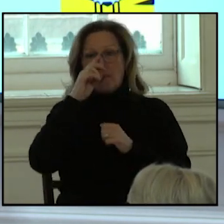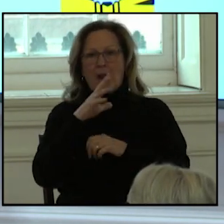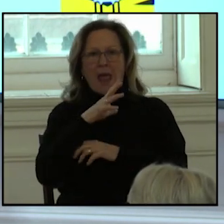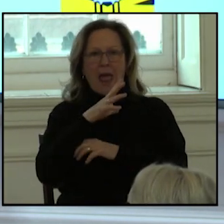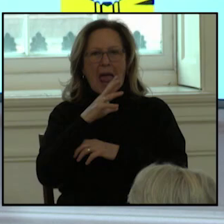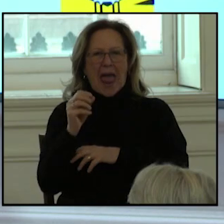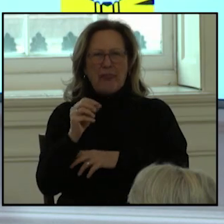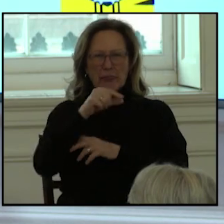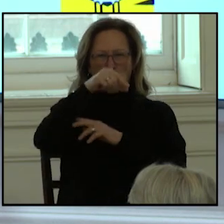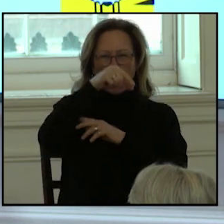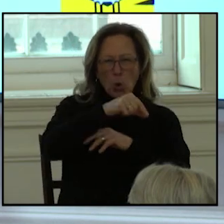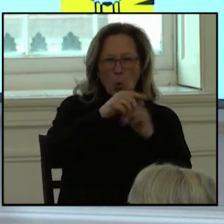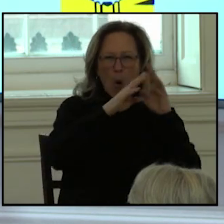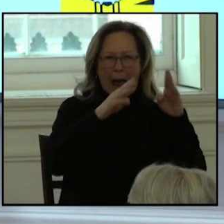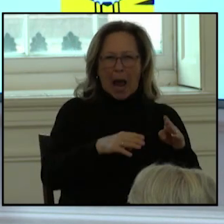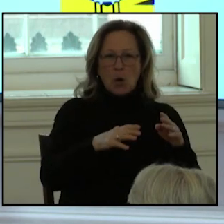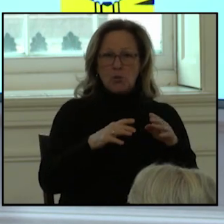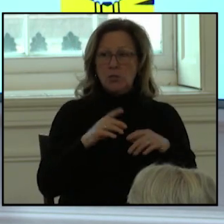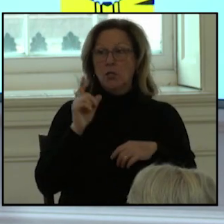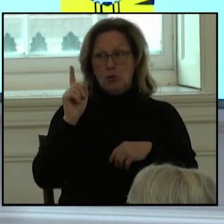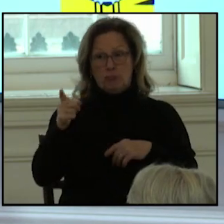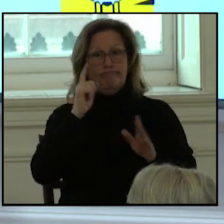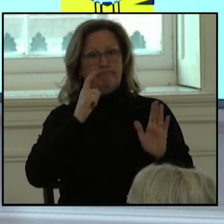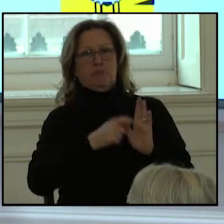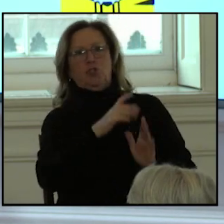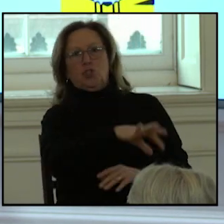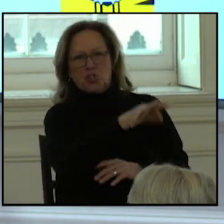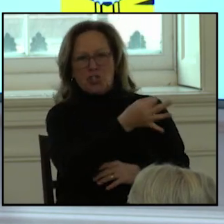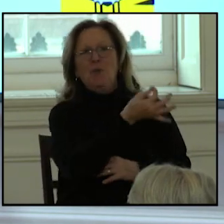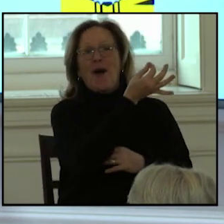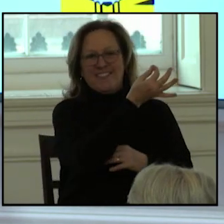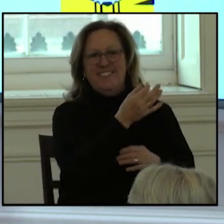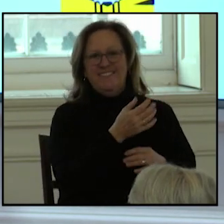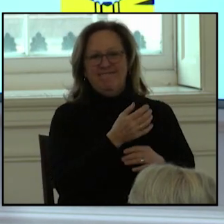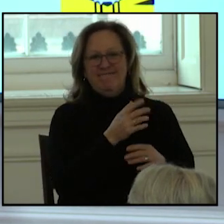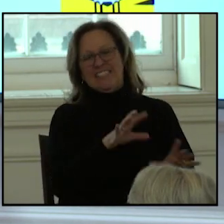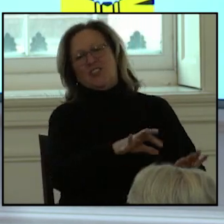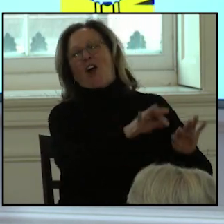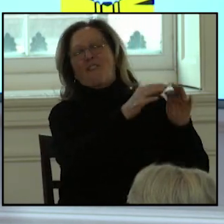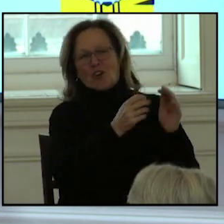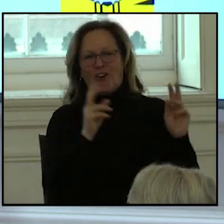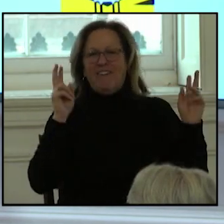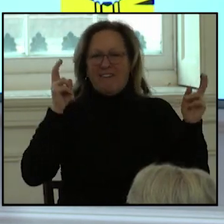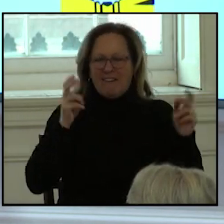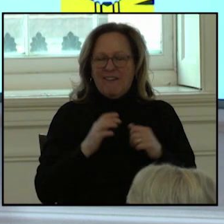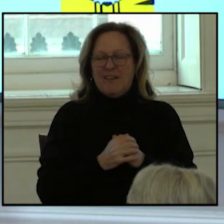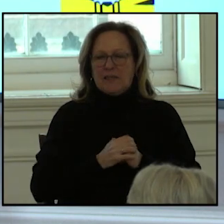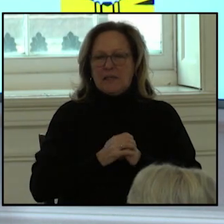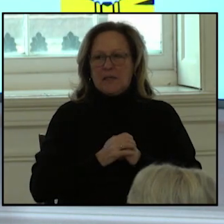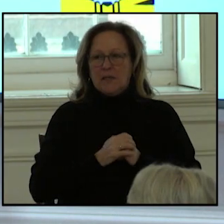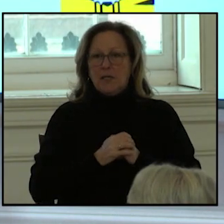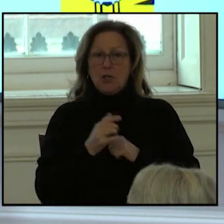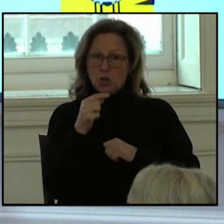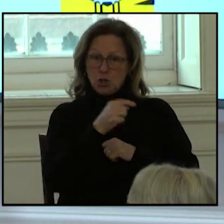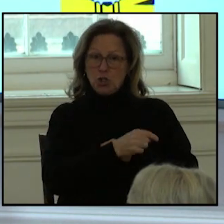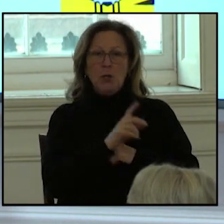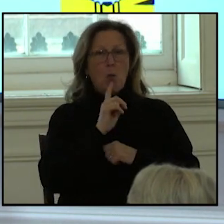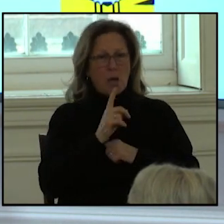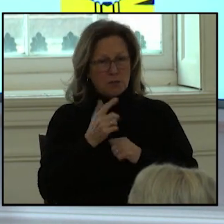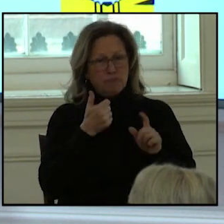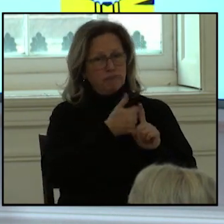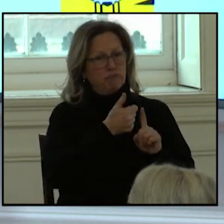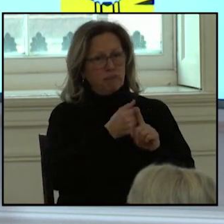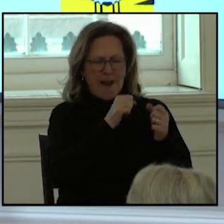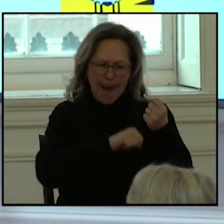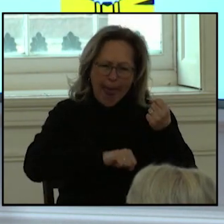because it was at the Q House where she was discovered, so to speak. She was an activist.